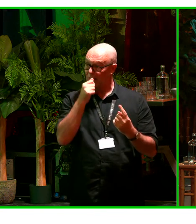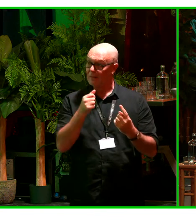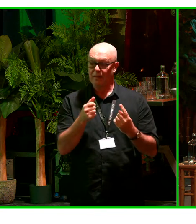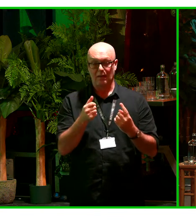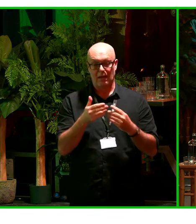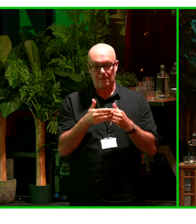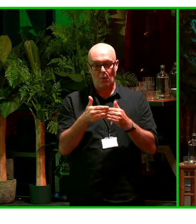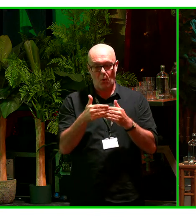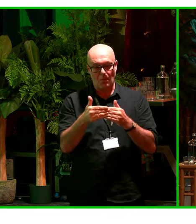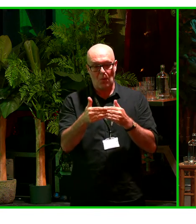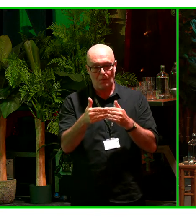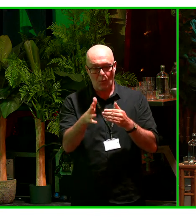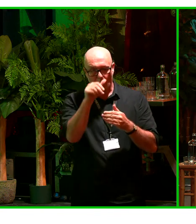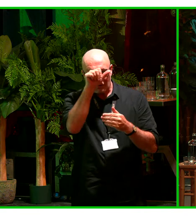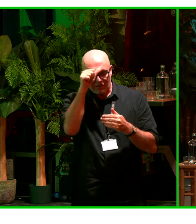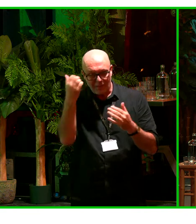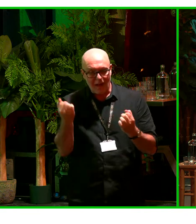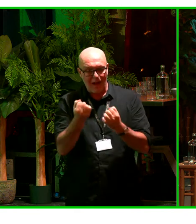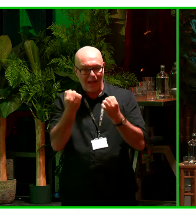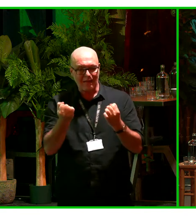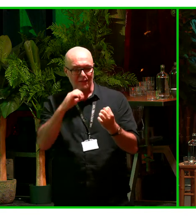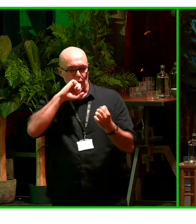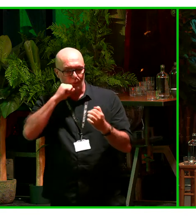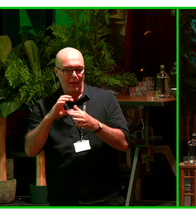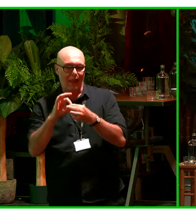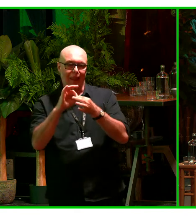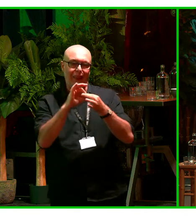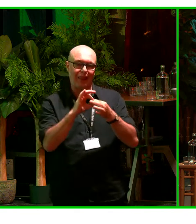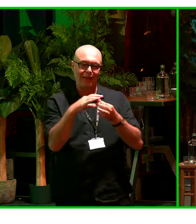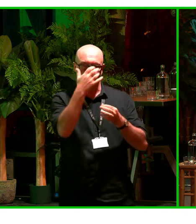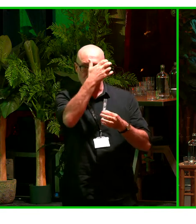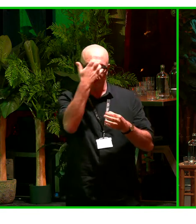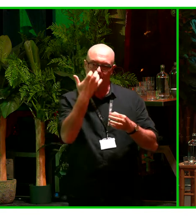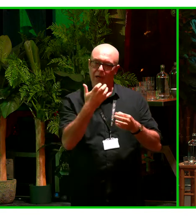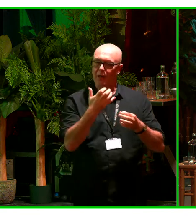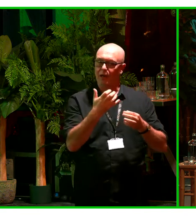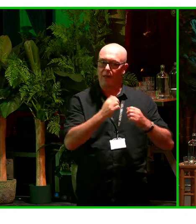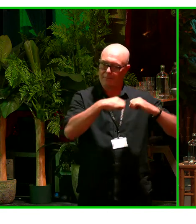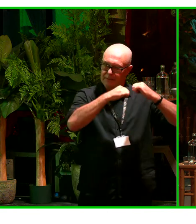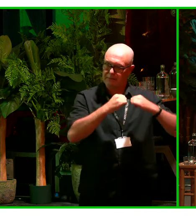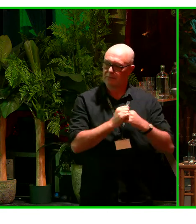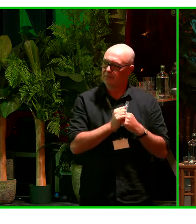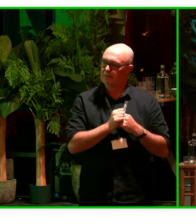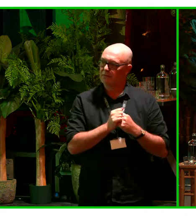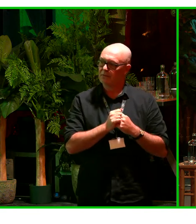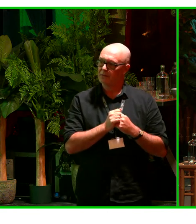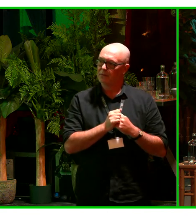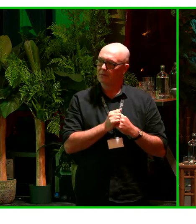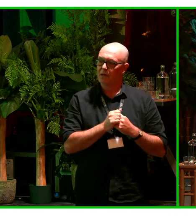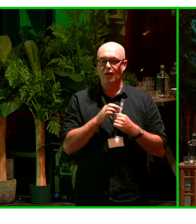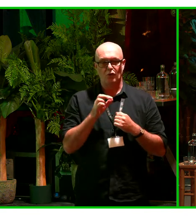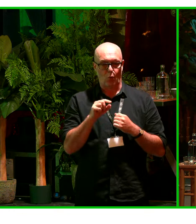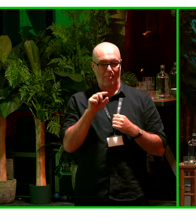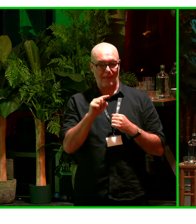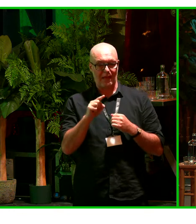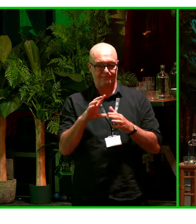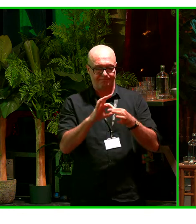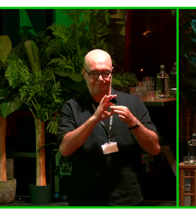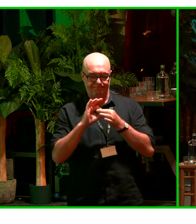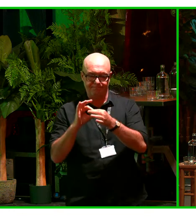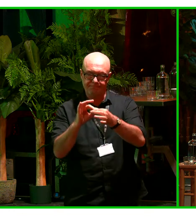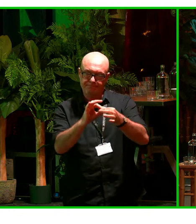going to interface with smart infrastructure, smart buildings. So that complexity and that interoperability absolutely